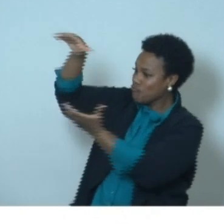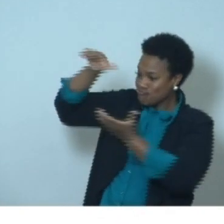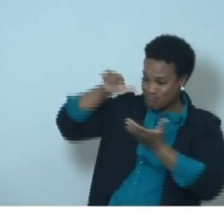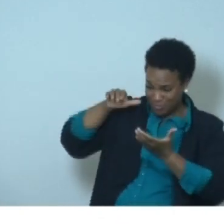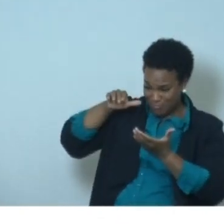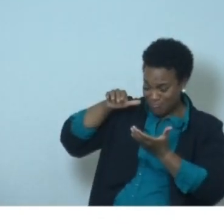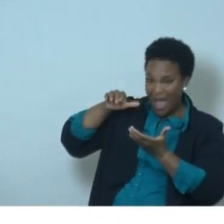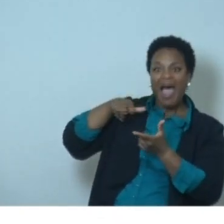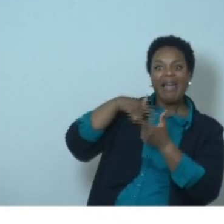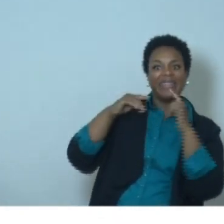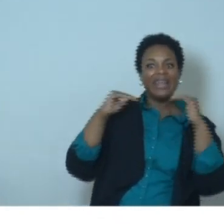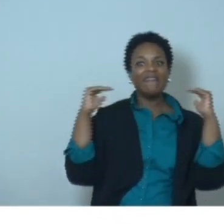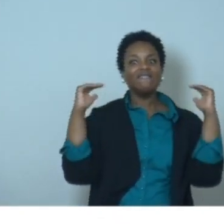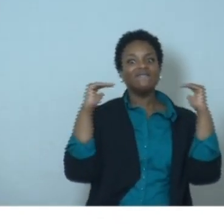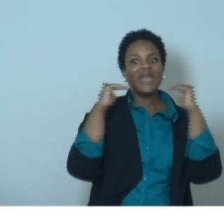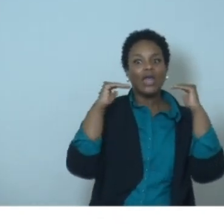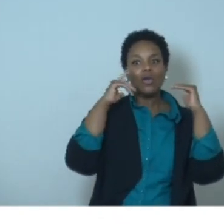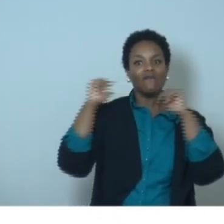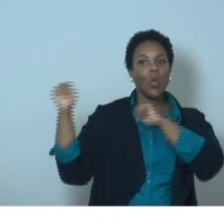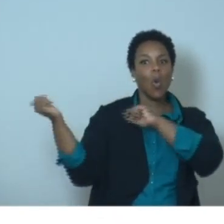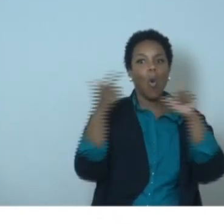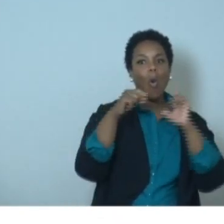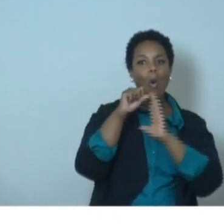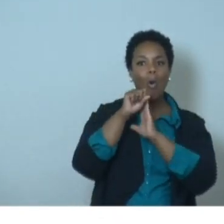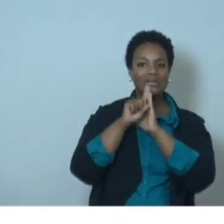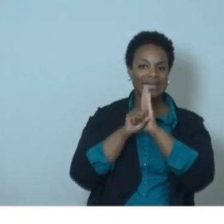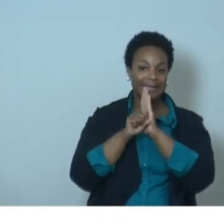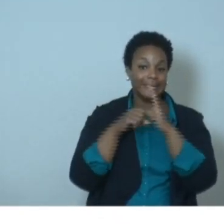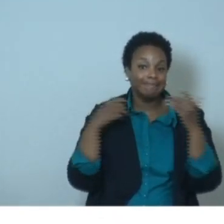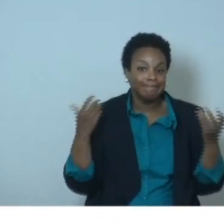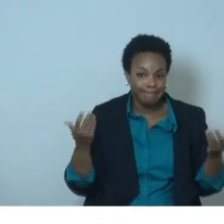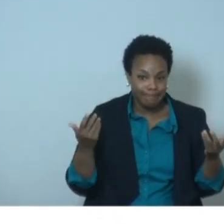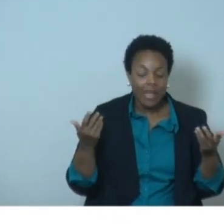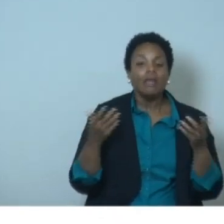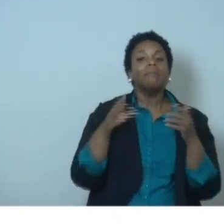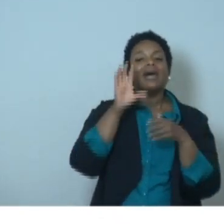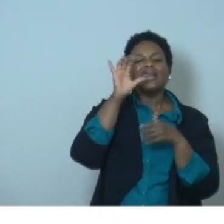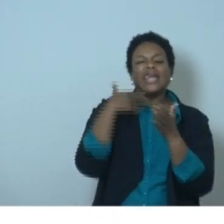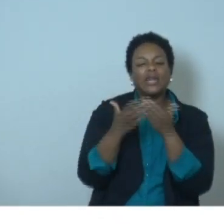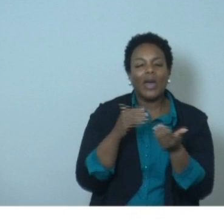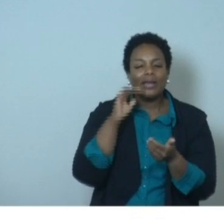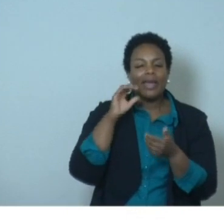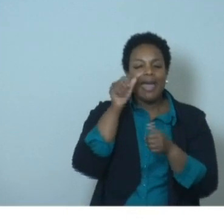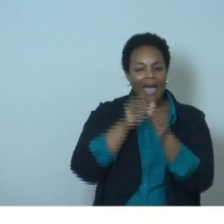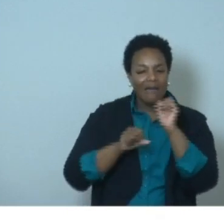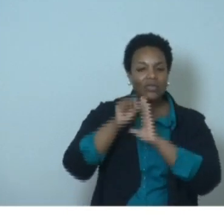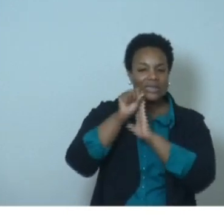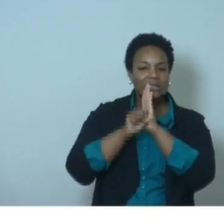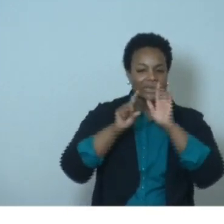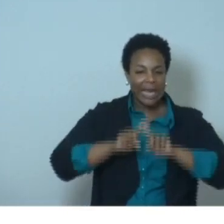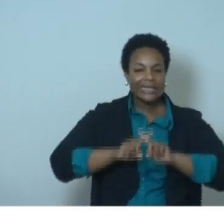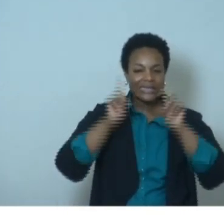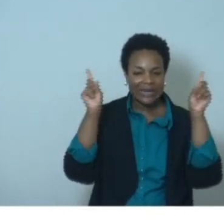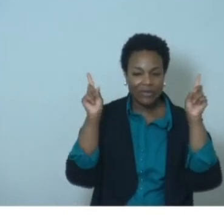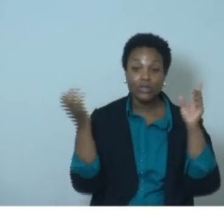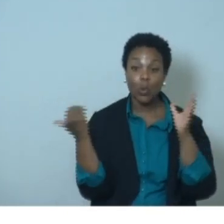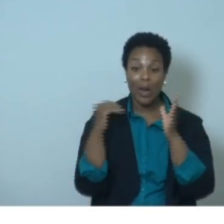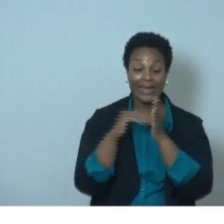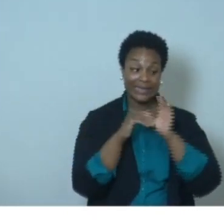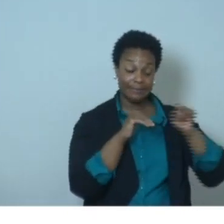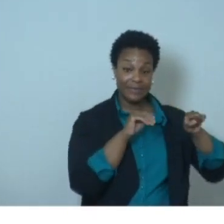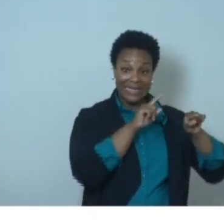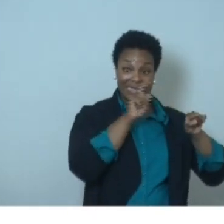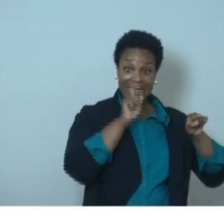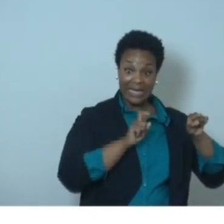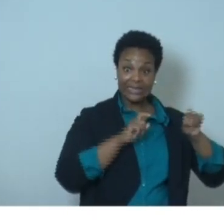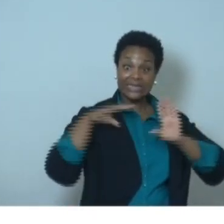sure we could save lives and protect our citizens. So that's why it's a little bit different. But look, they had a decline. They opened up. Now look at